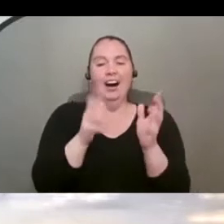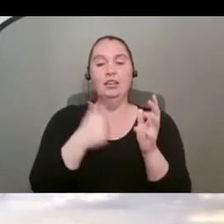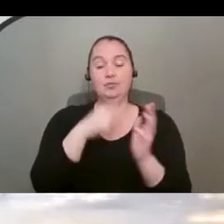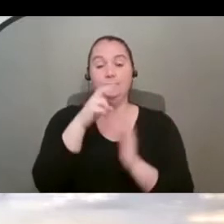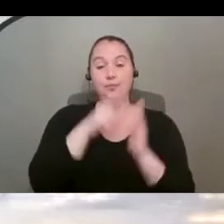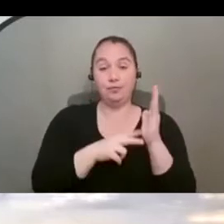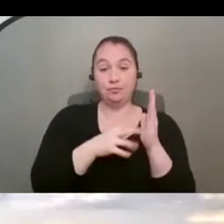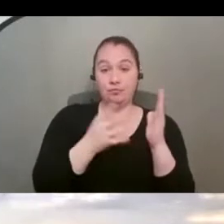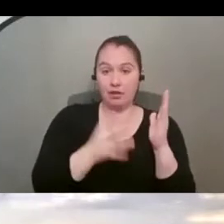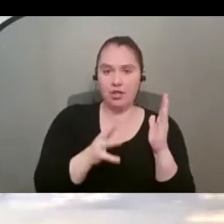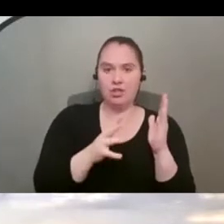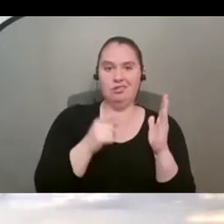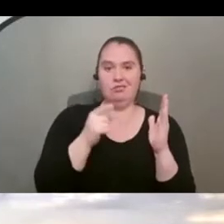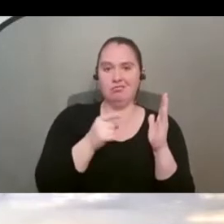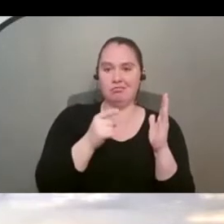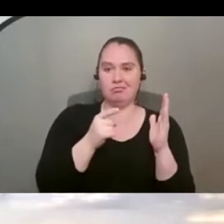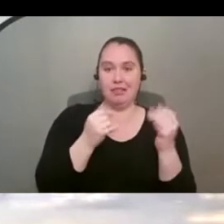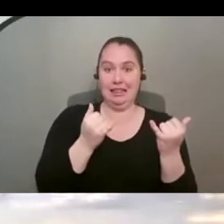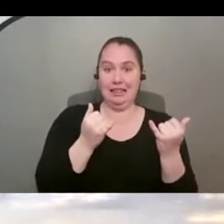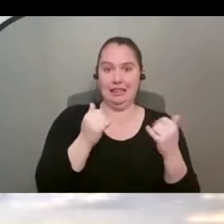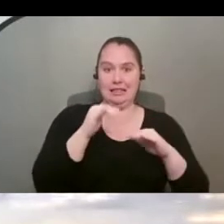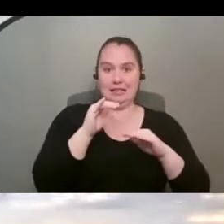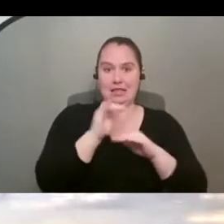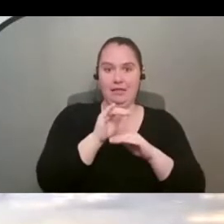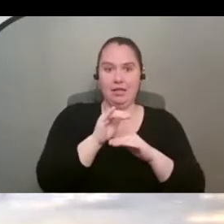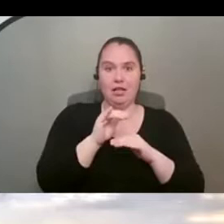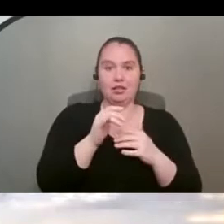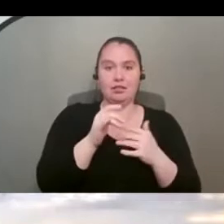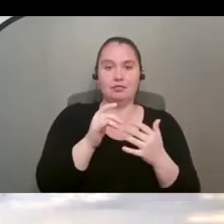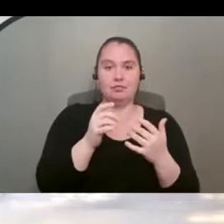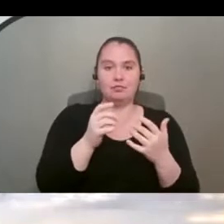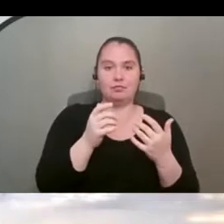fast this evening, and people were unclear